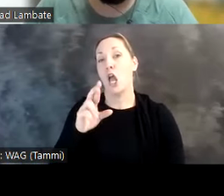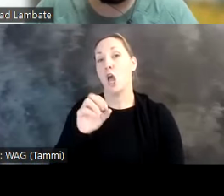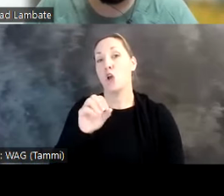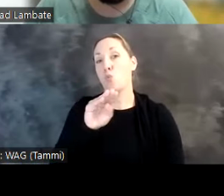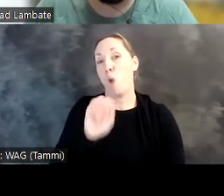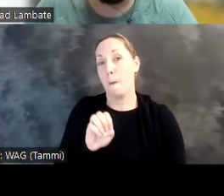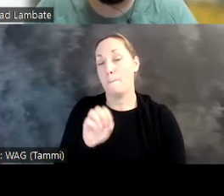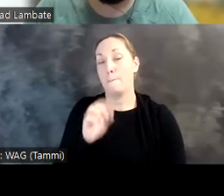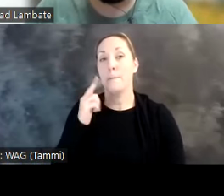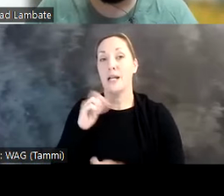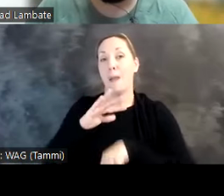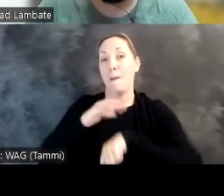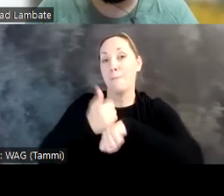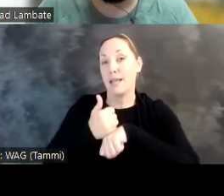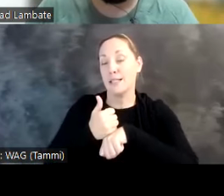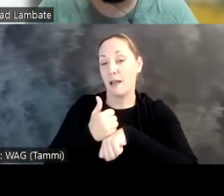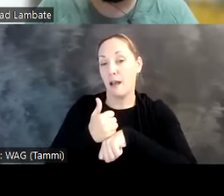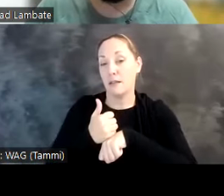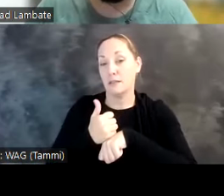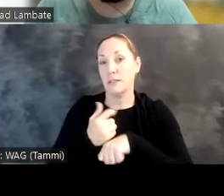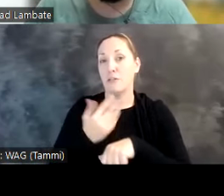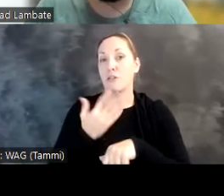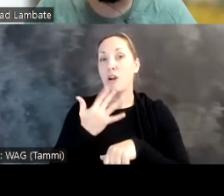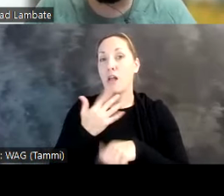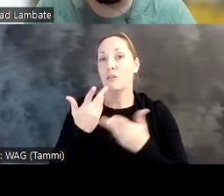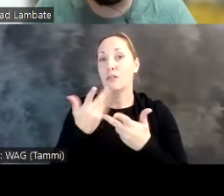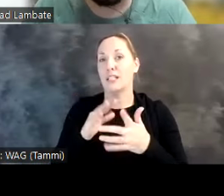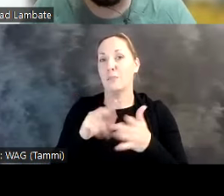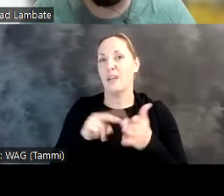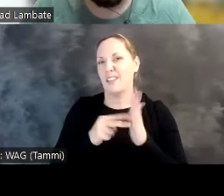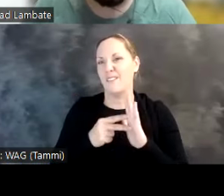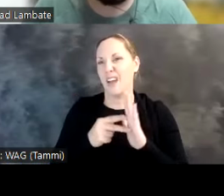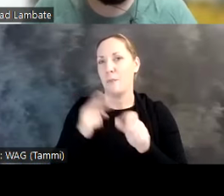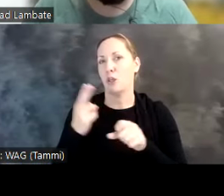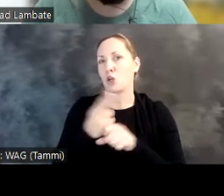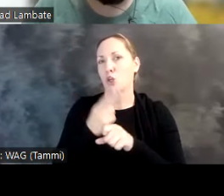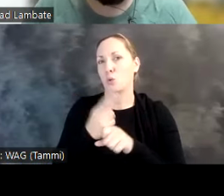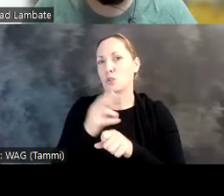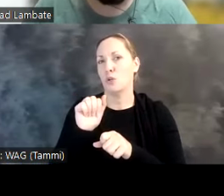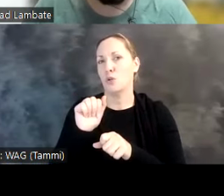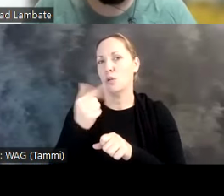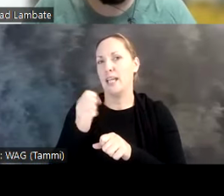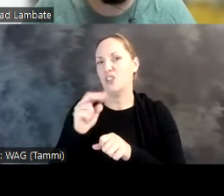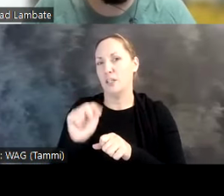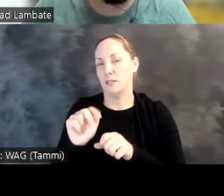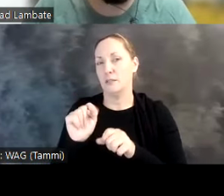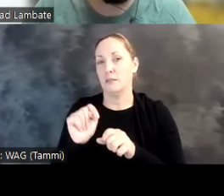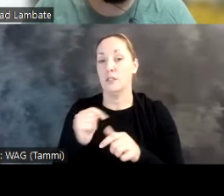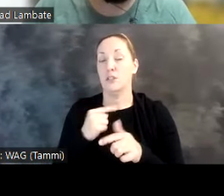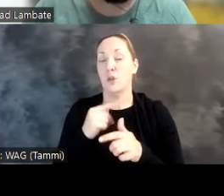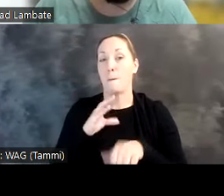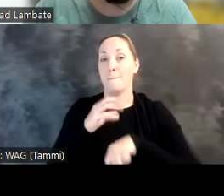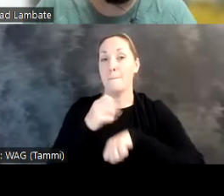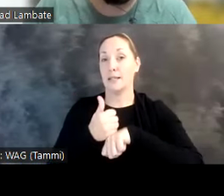it's based on the WebKit color that has been defined by the user agent, so it will based on